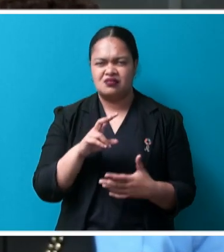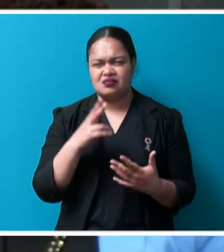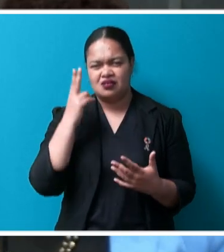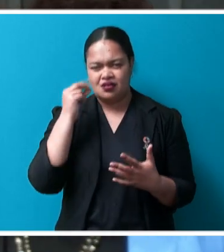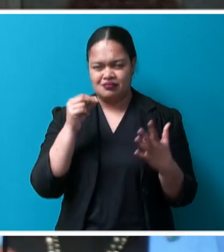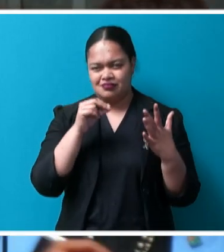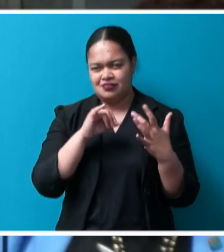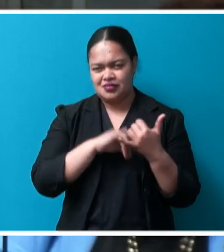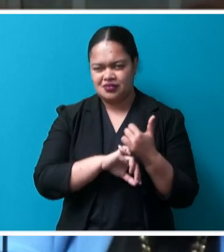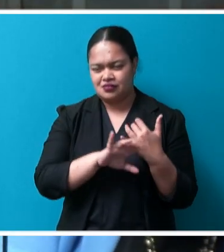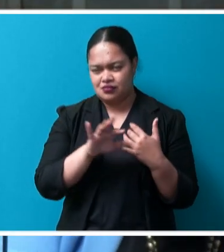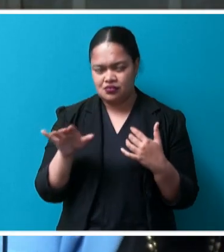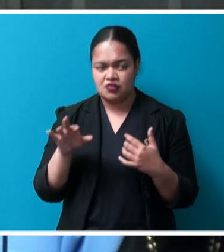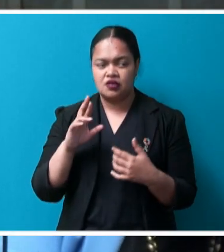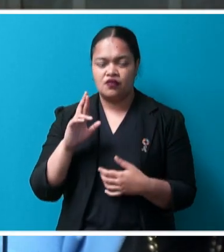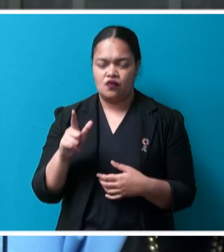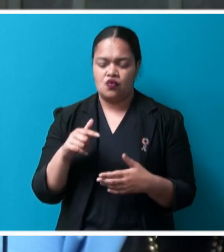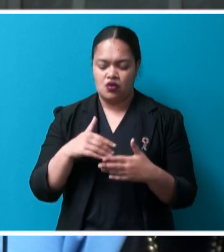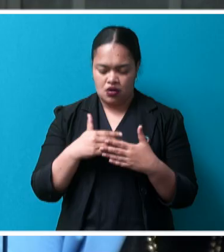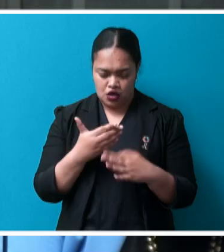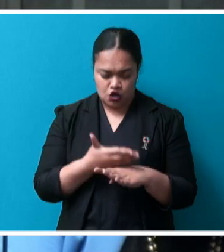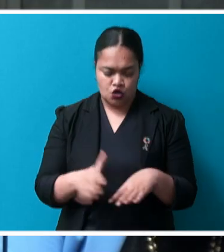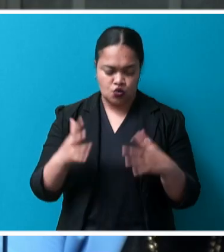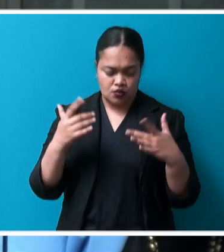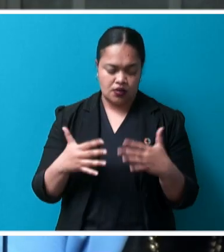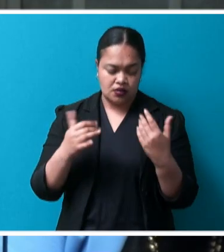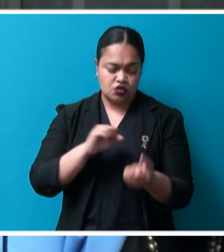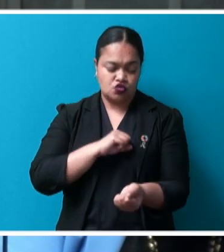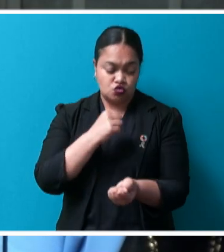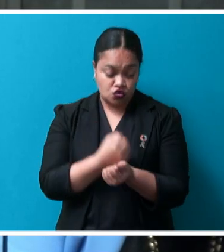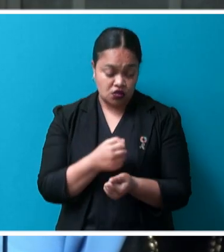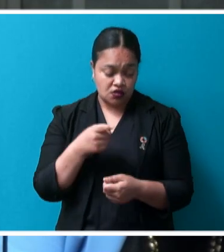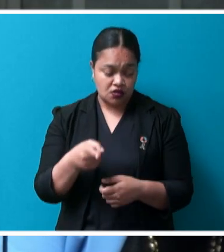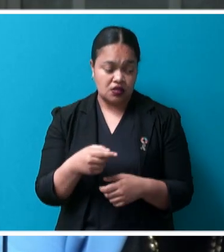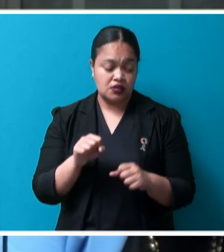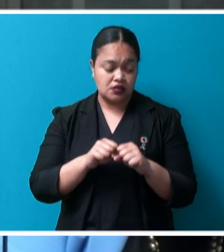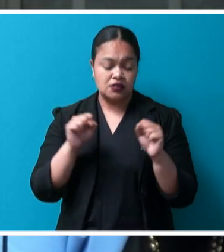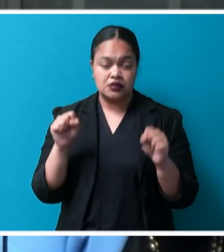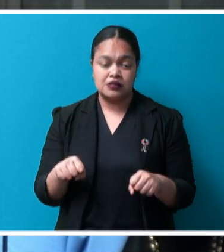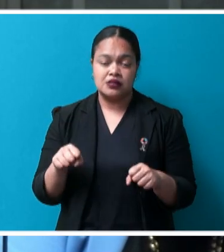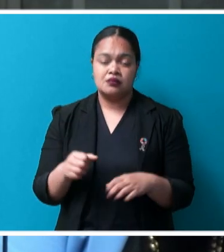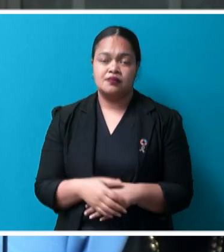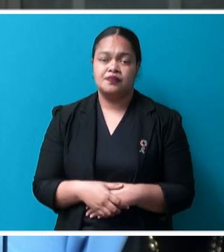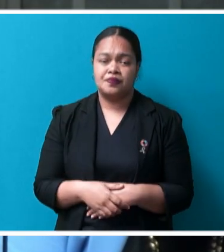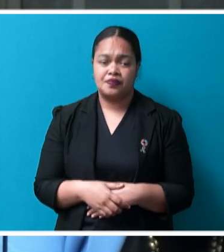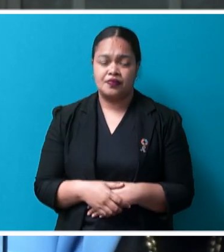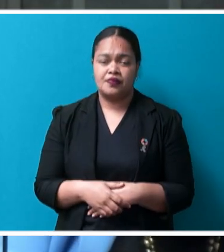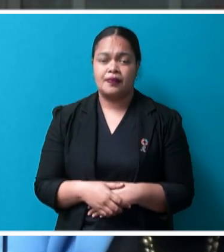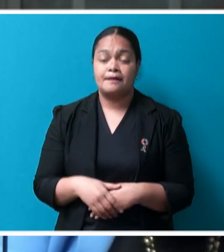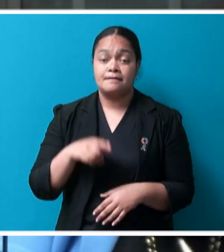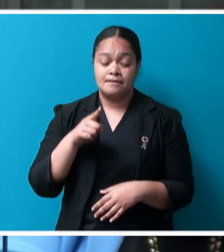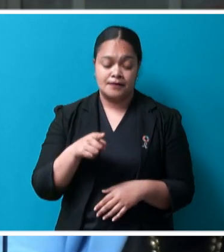country from our current data. Strengthening viral load testing and the systems behind it, it is